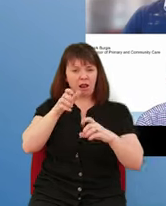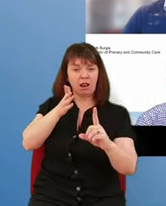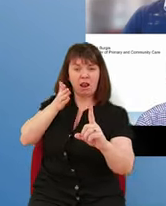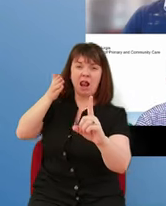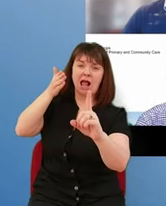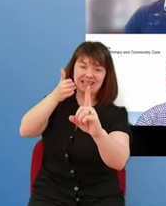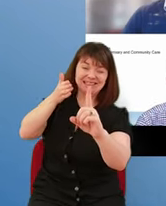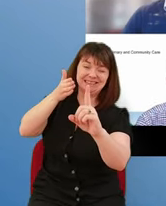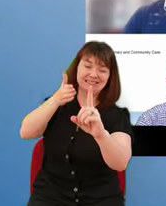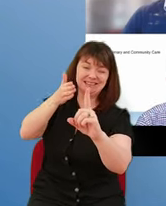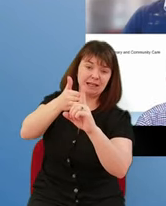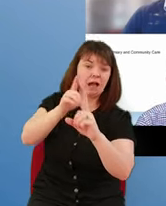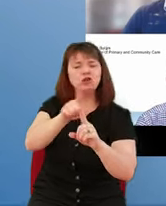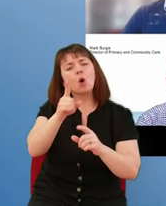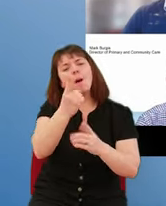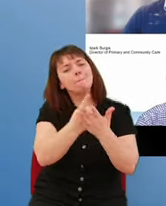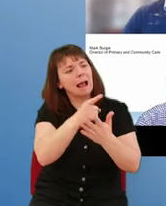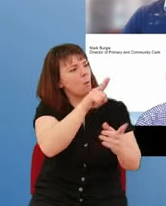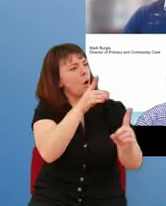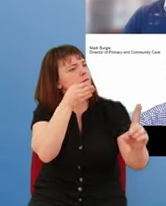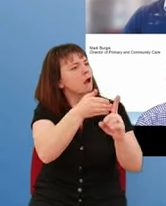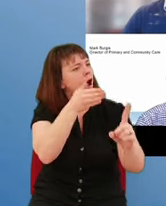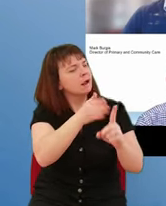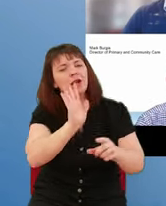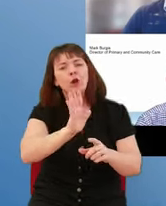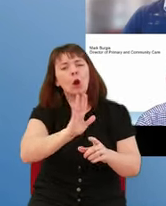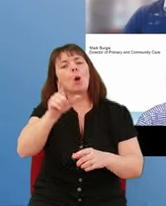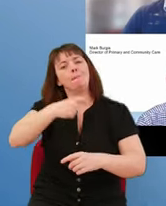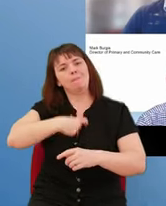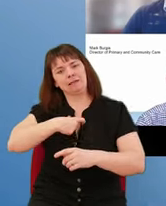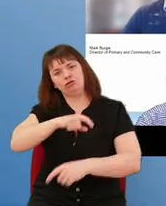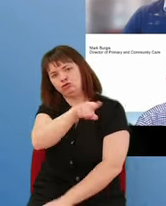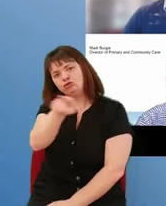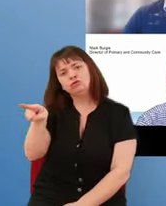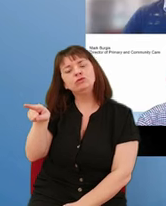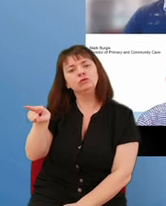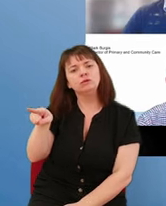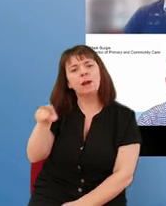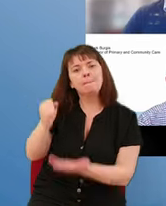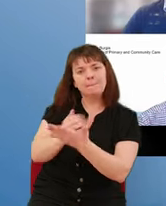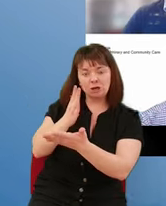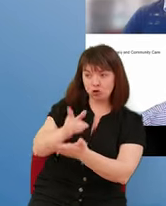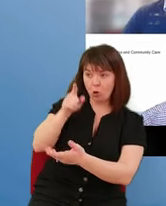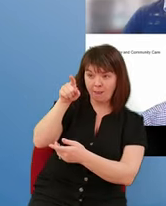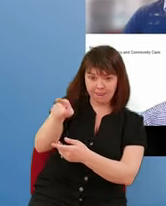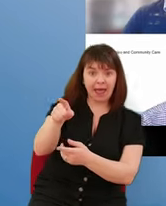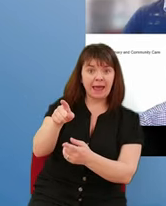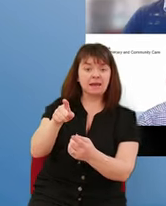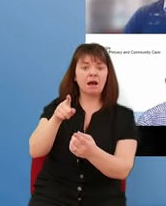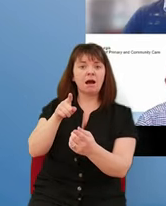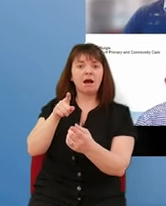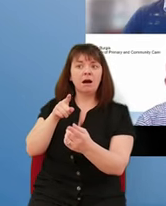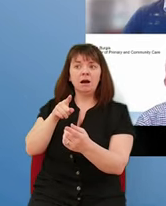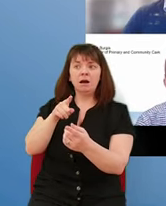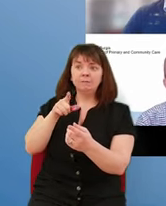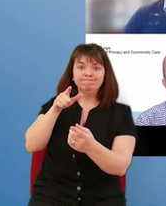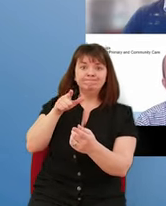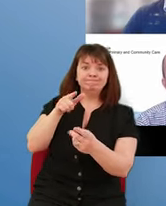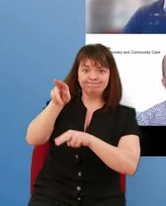get seen. And I'm also struck by the fact the numbers are relatively low, because I like numbers. I had a little play earlier, and to hit